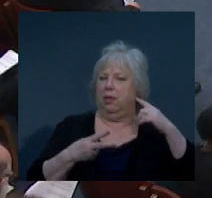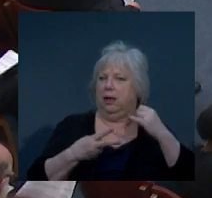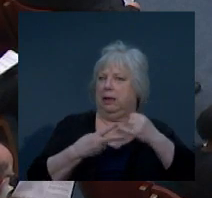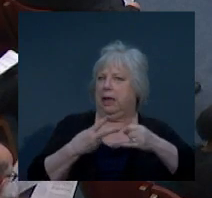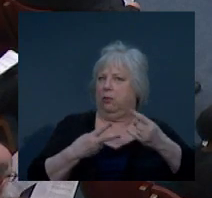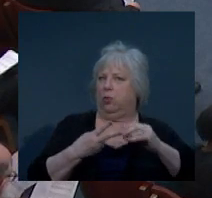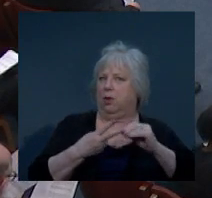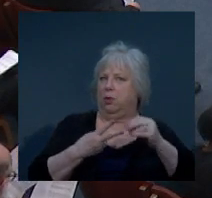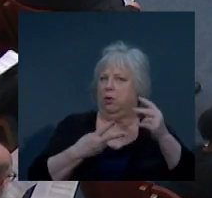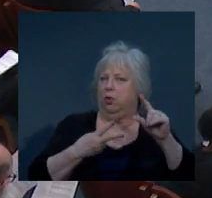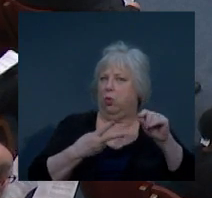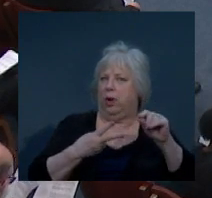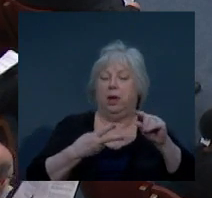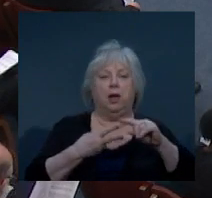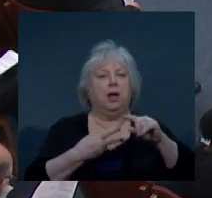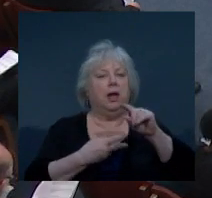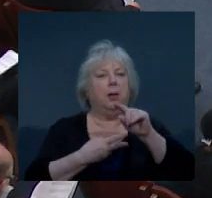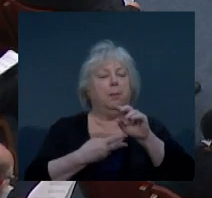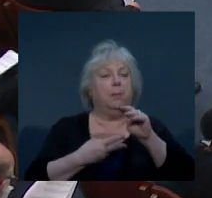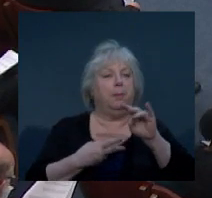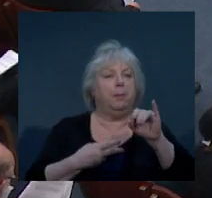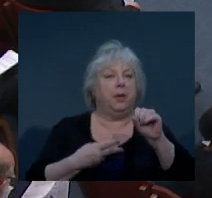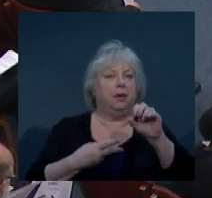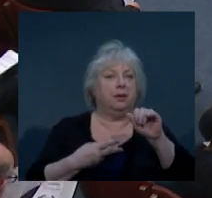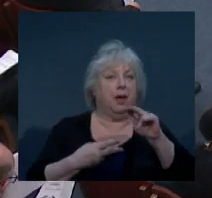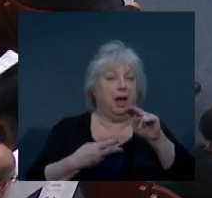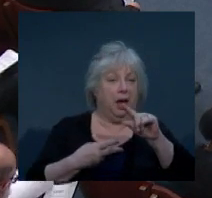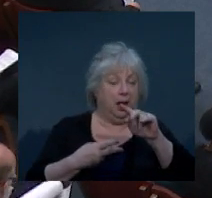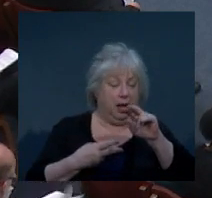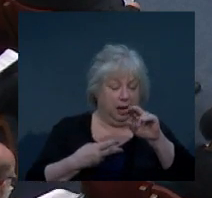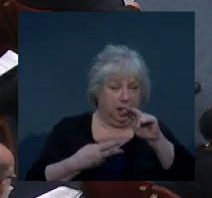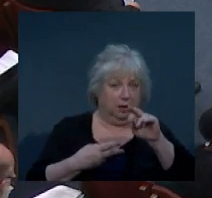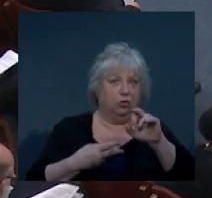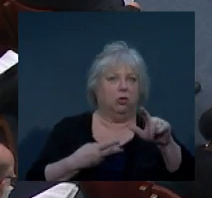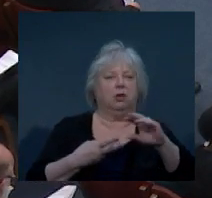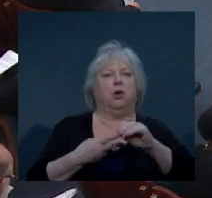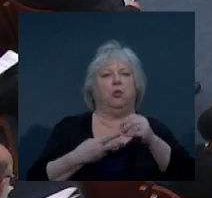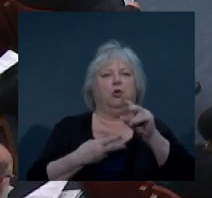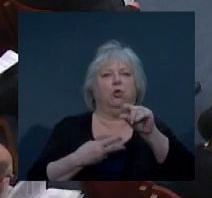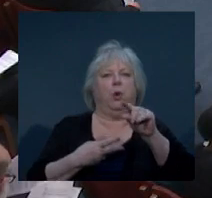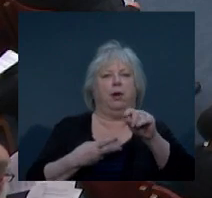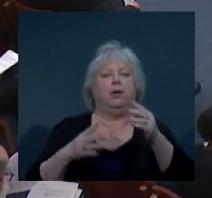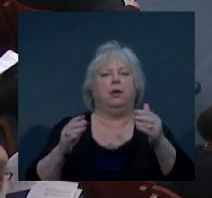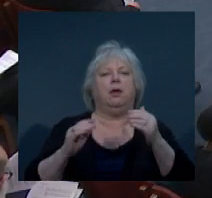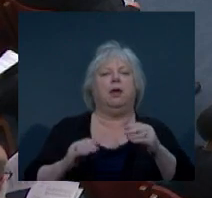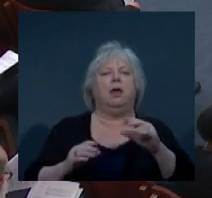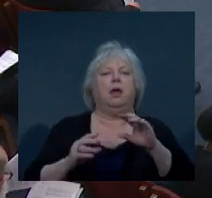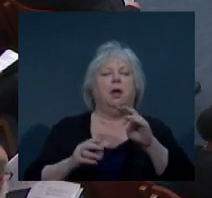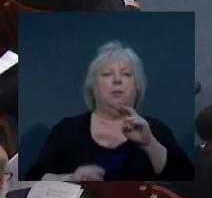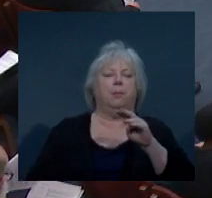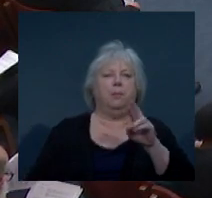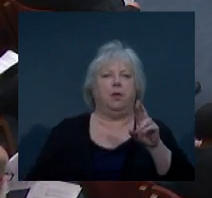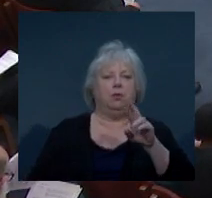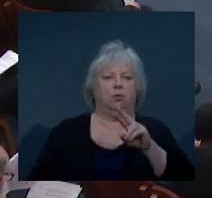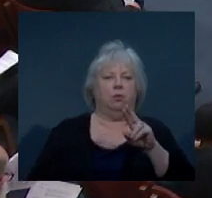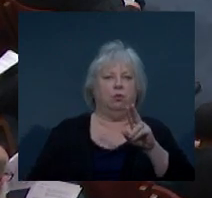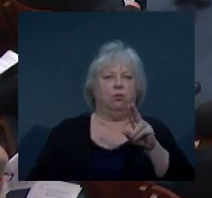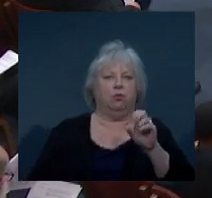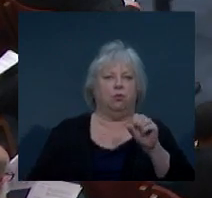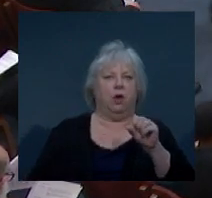20. All right. And what about Miss Angel Robertson? 20. All right. Thank you. Mr. Russ Raycop for item number 7.